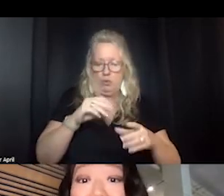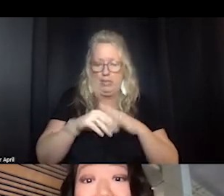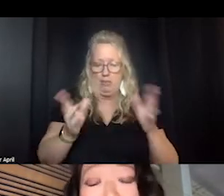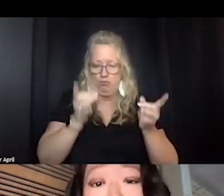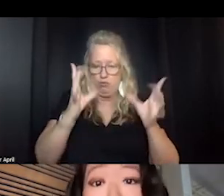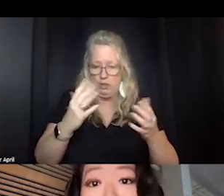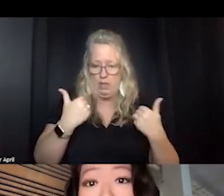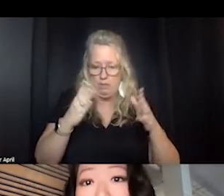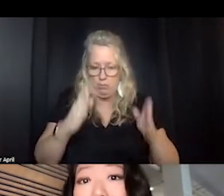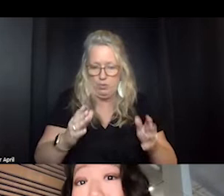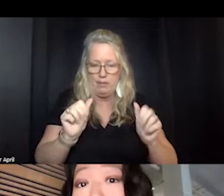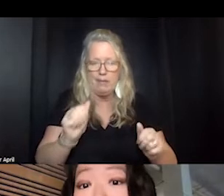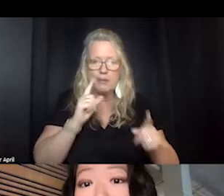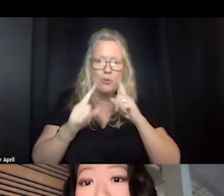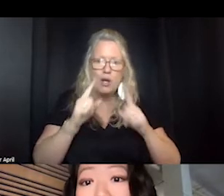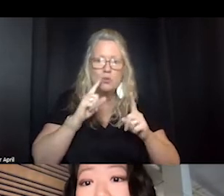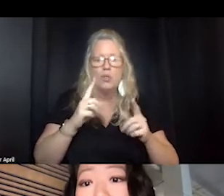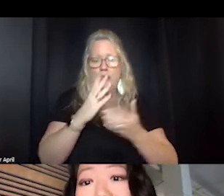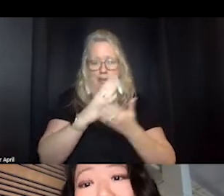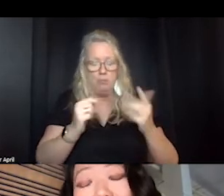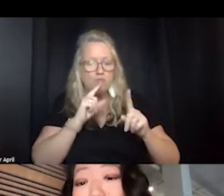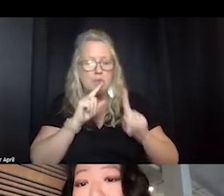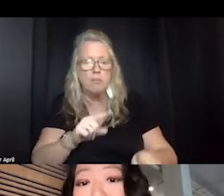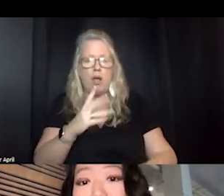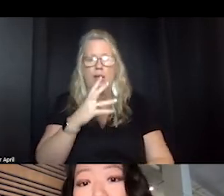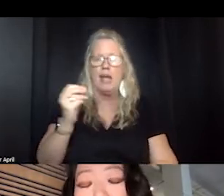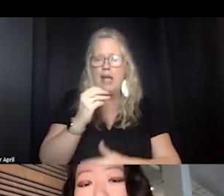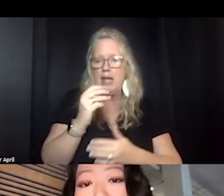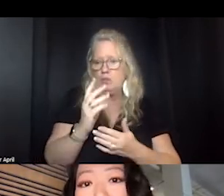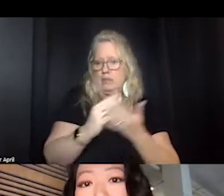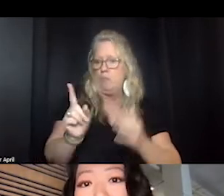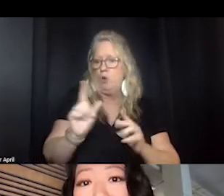have someone to talk to, someone to respond, and somewhere to go.